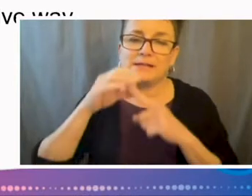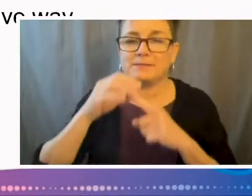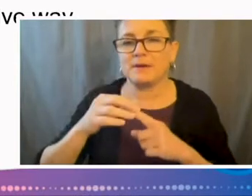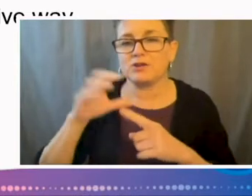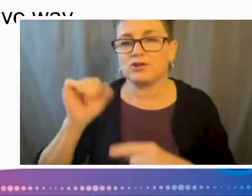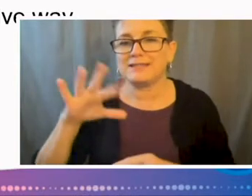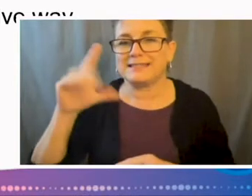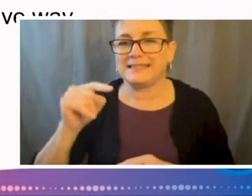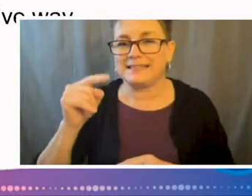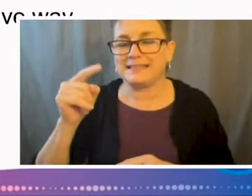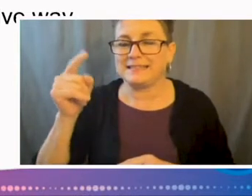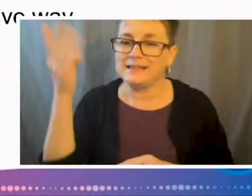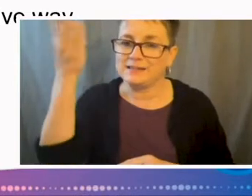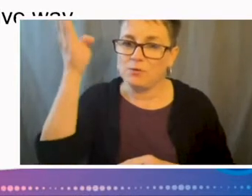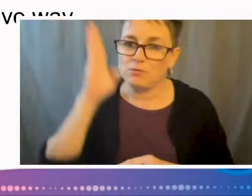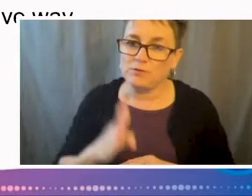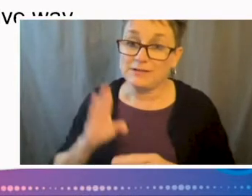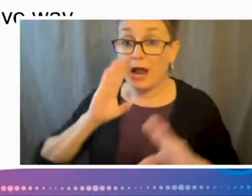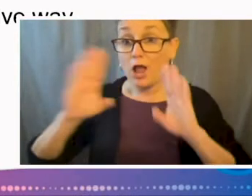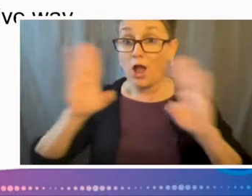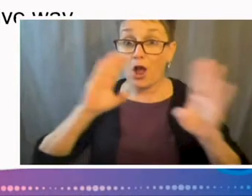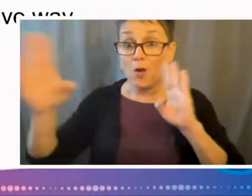Hello!